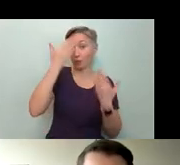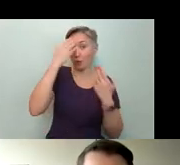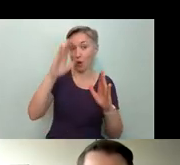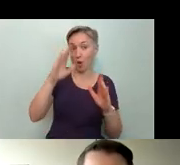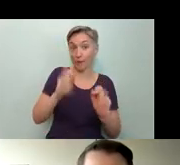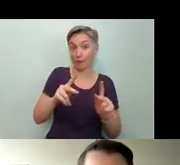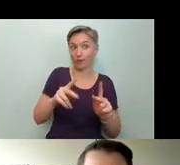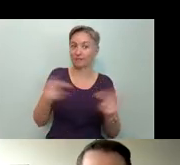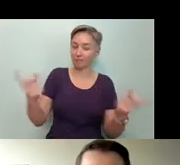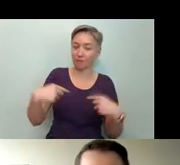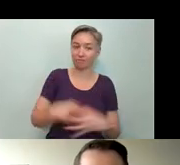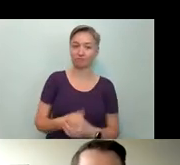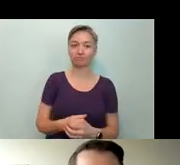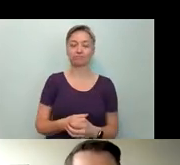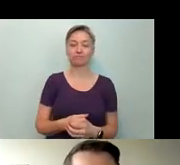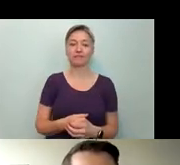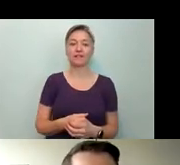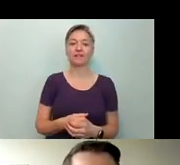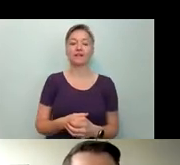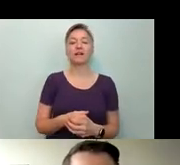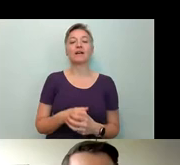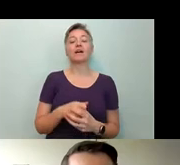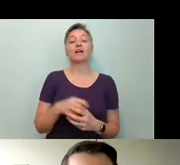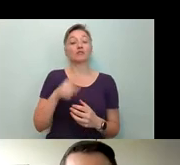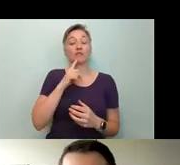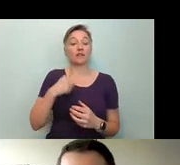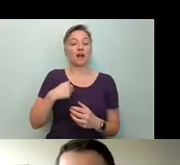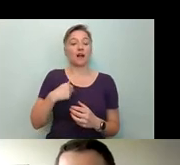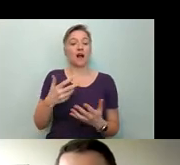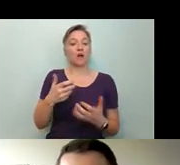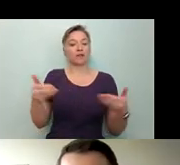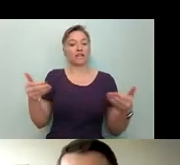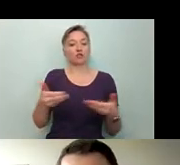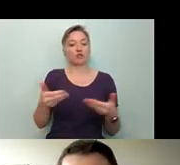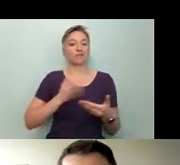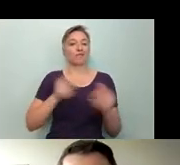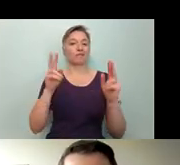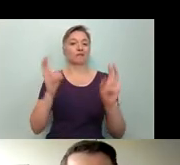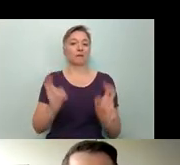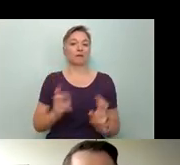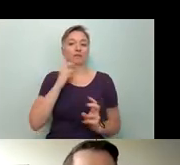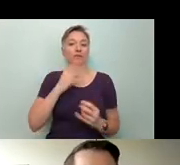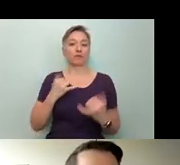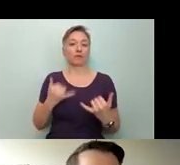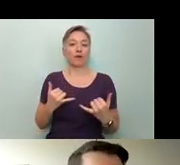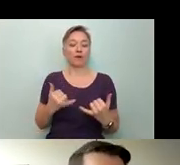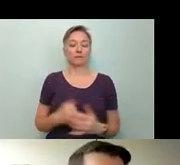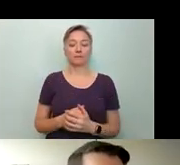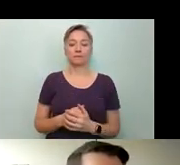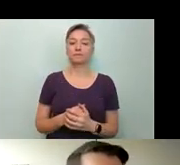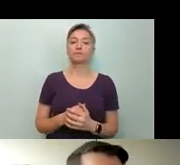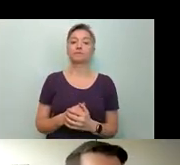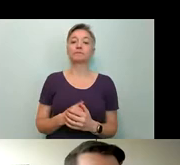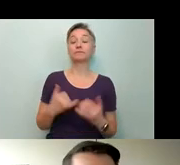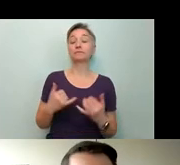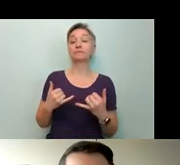I won't spend too much time here. I do want to introduce sort of the topics for today's session. Today, we